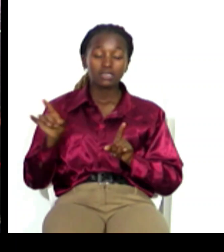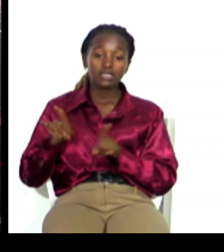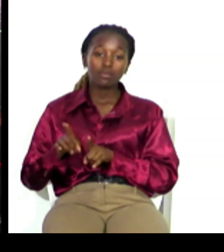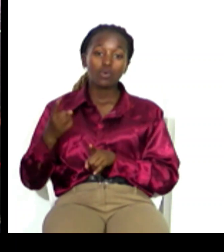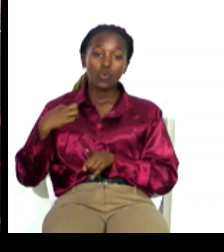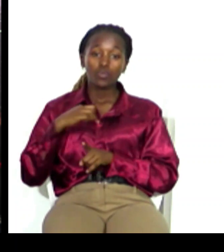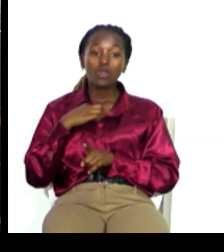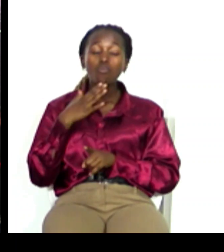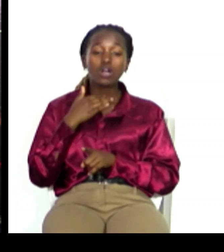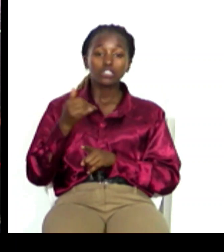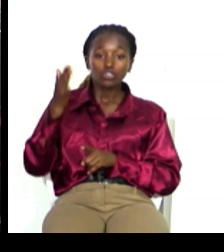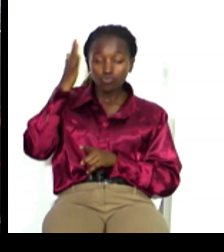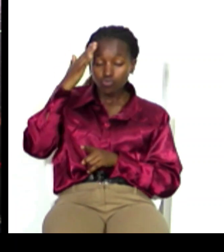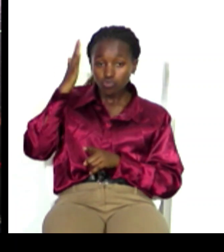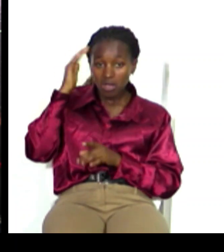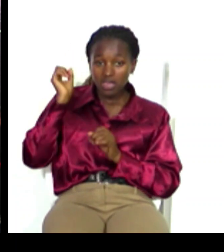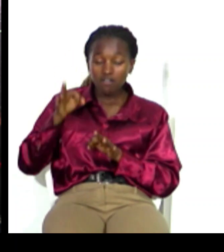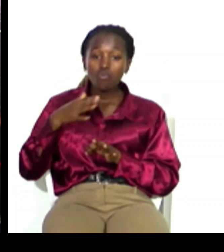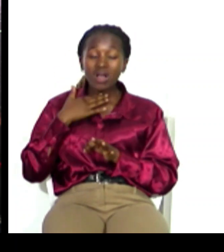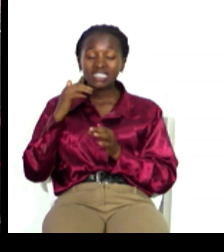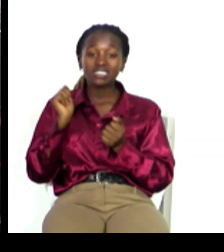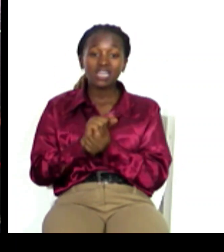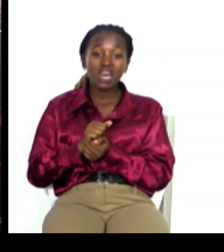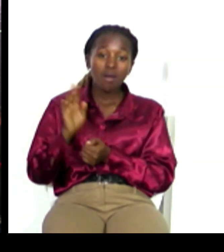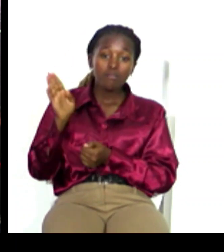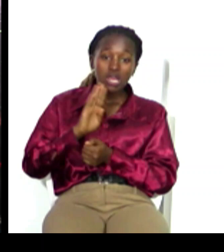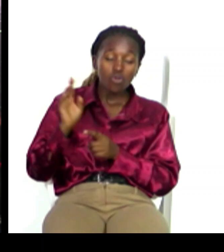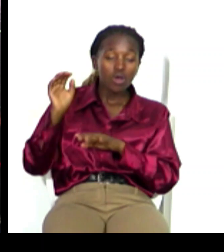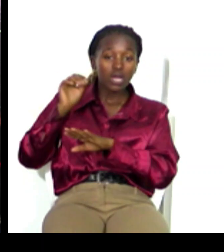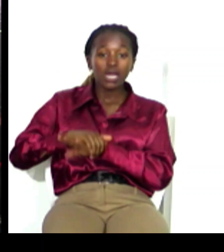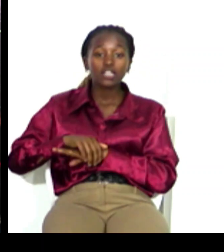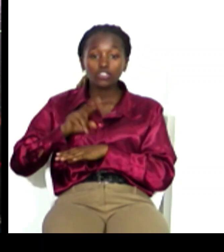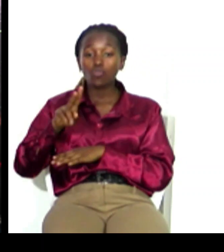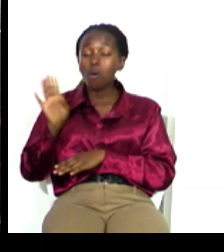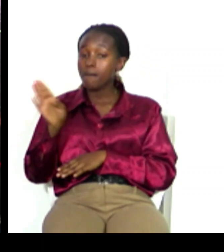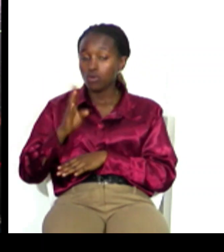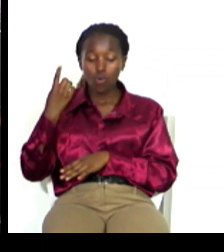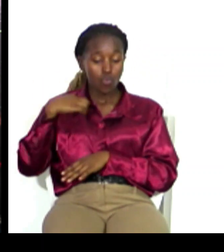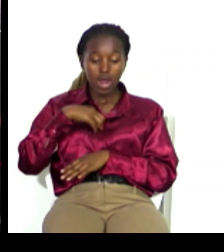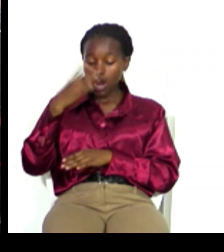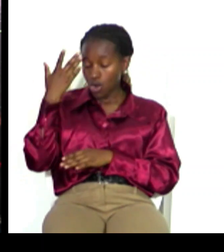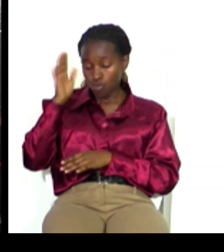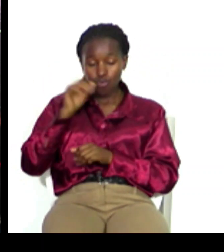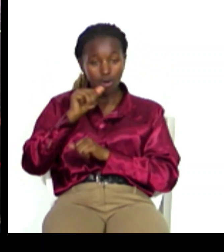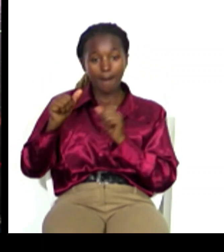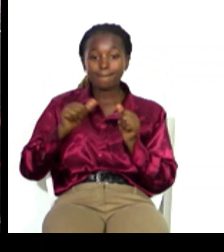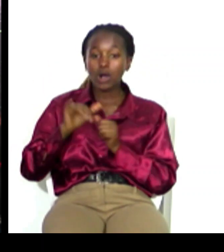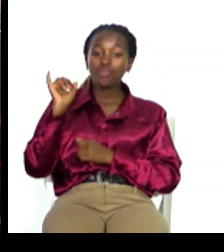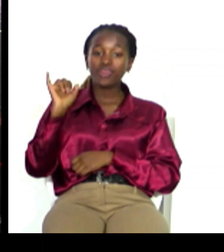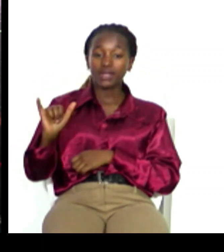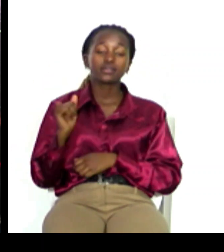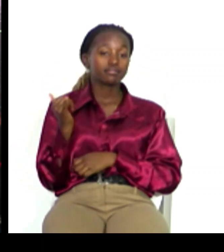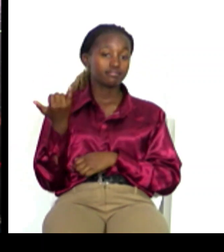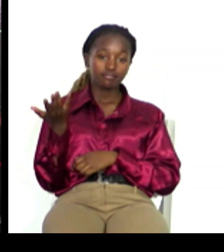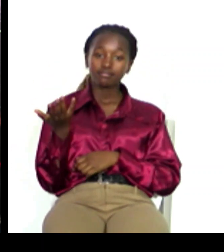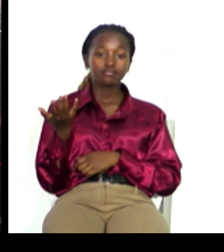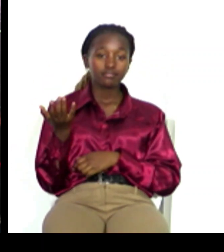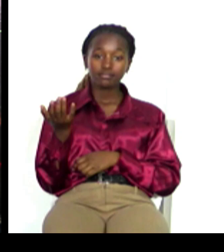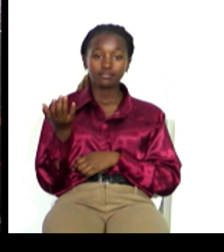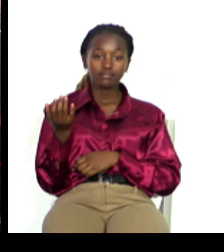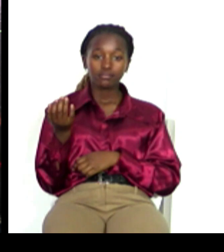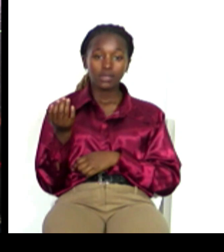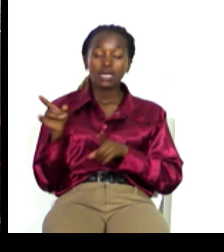10, alikuwa anataka 10 billion, akapewa 2 billion. Those are just allegations that we don't have evidence. Venye